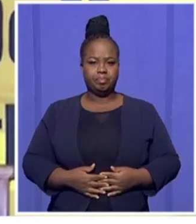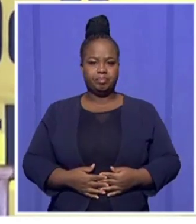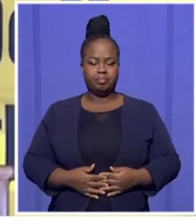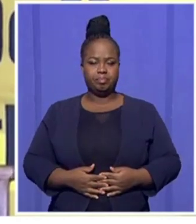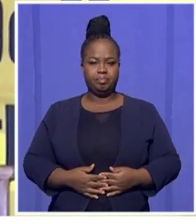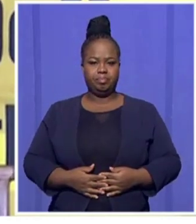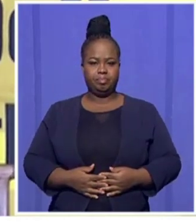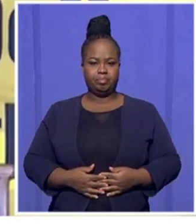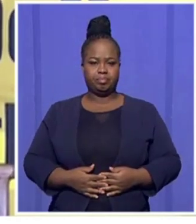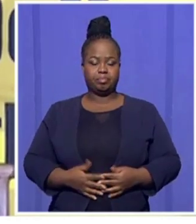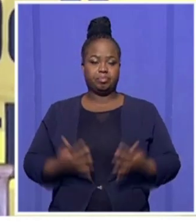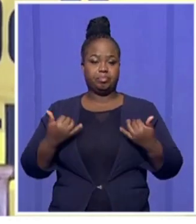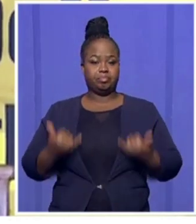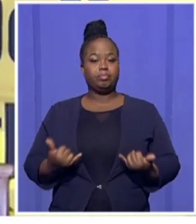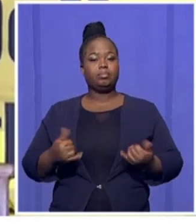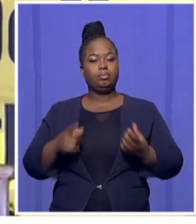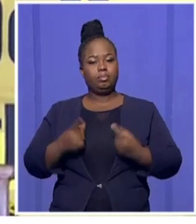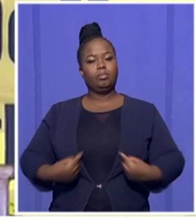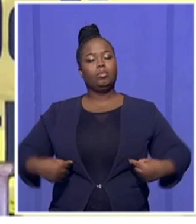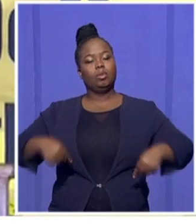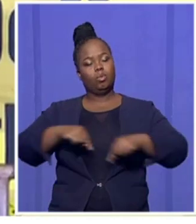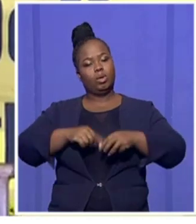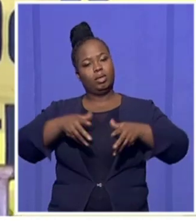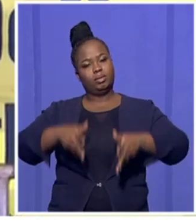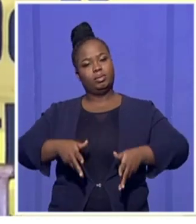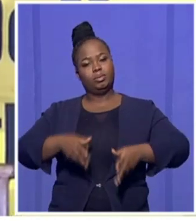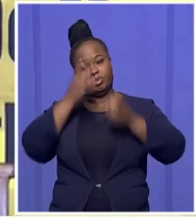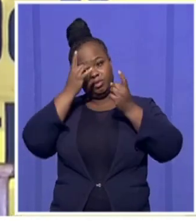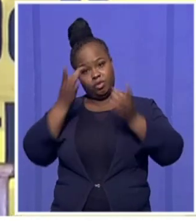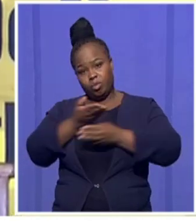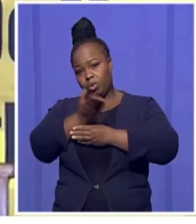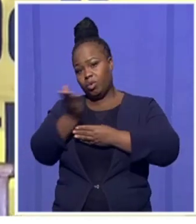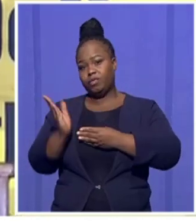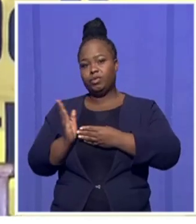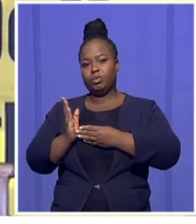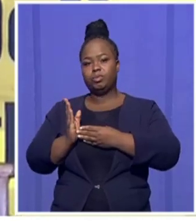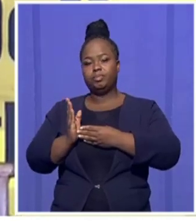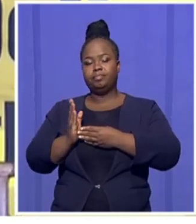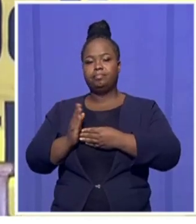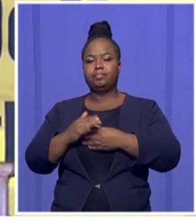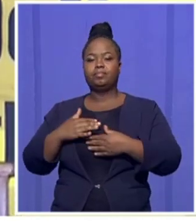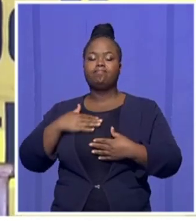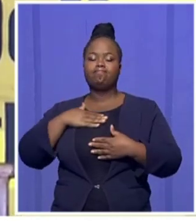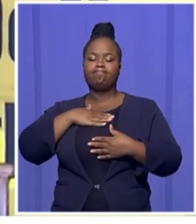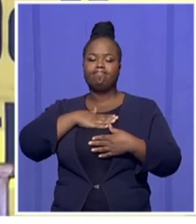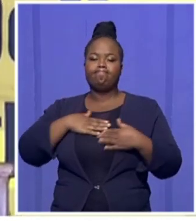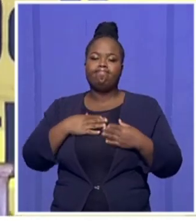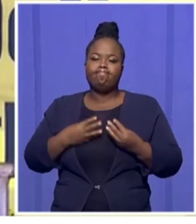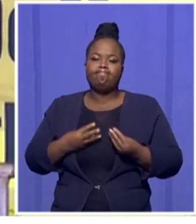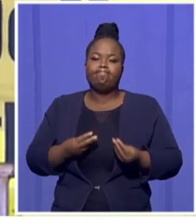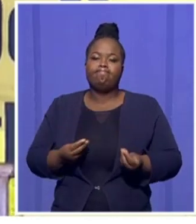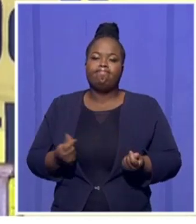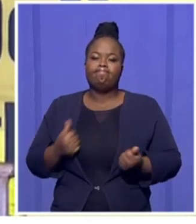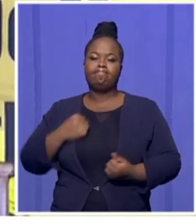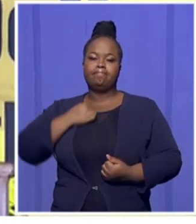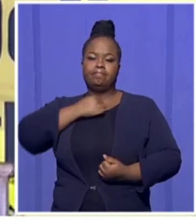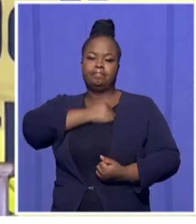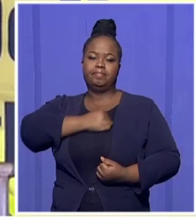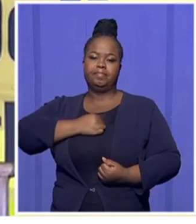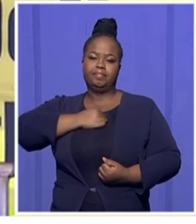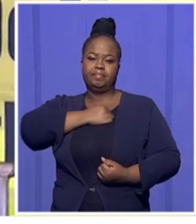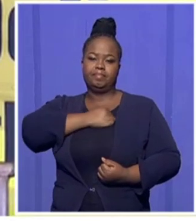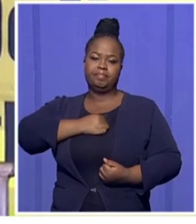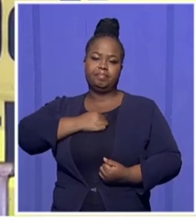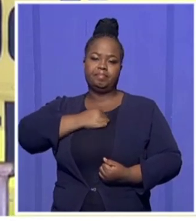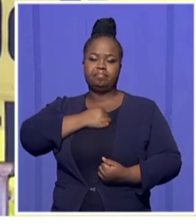Today, we are here to say to all of you, Khumutsekhang, Agwehlanga, Lungehlanga.